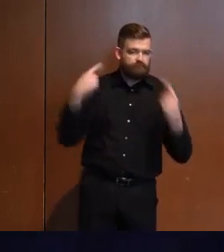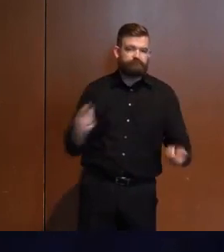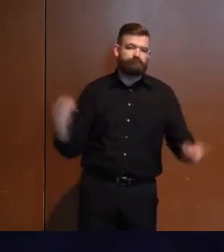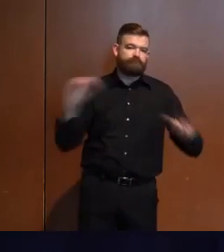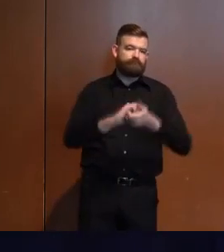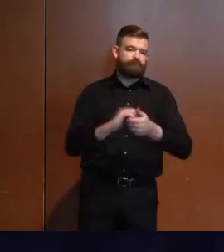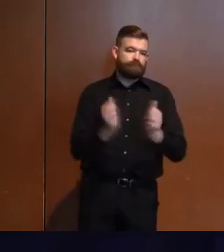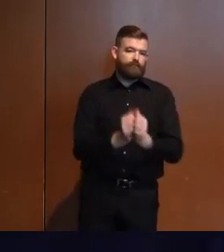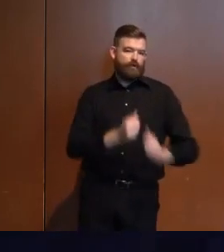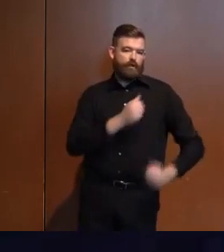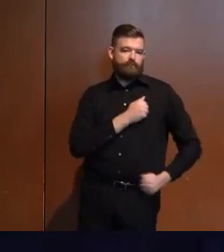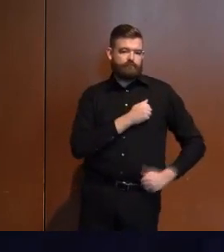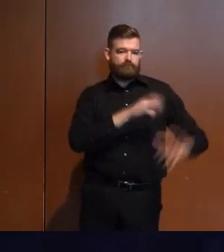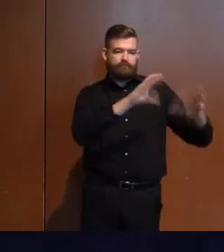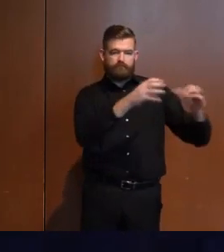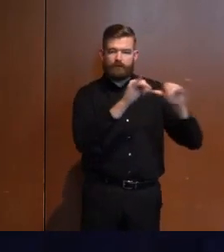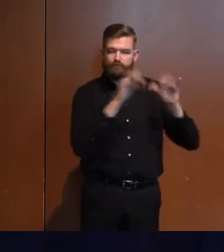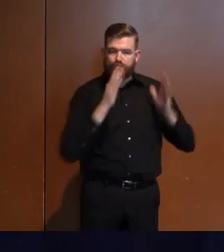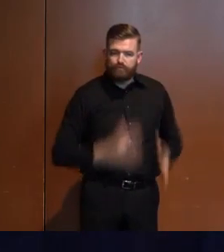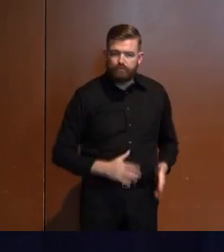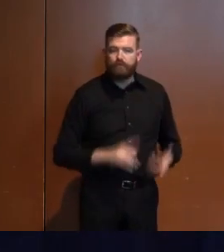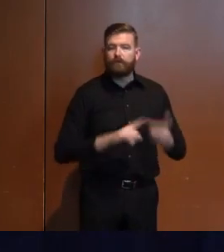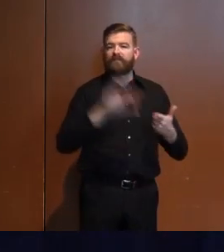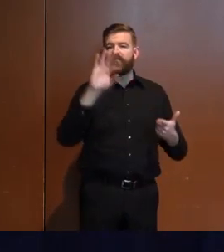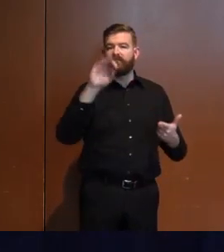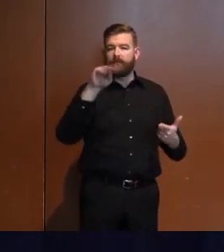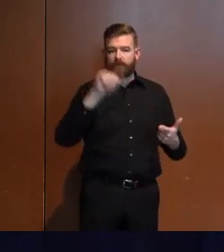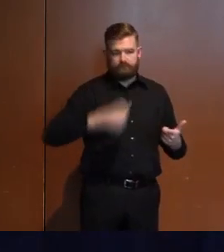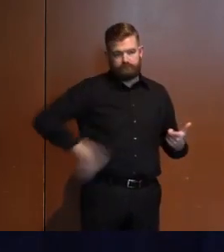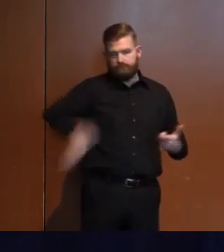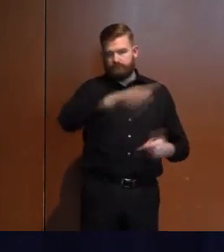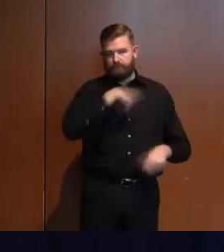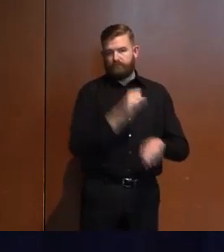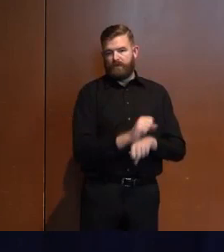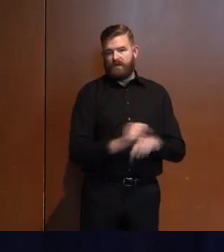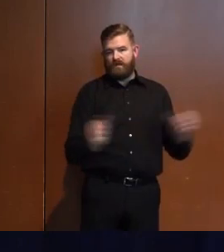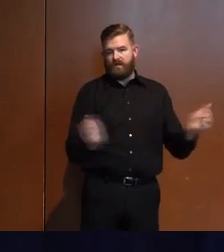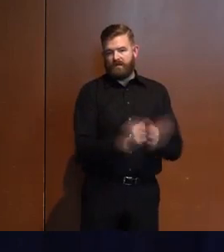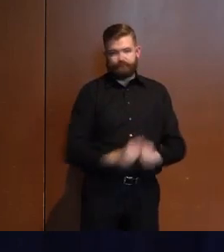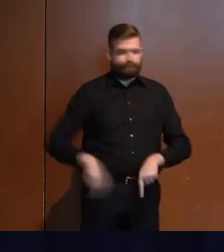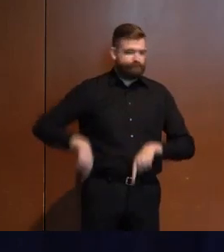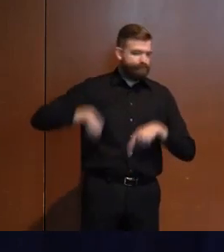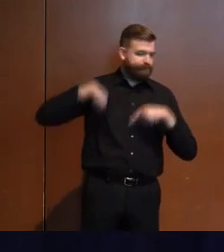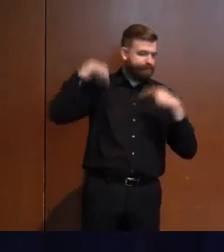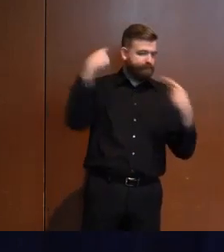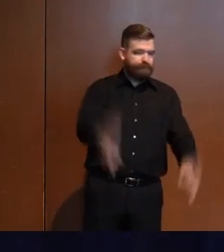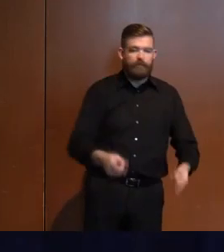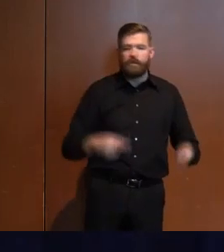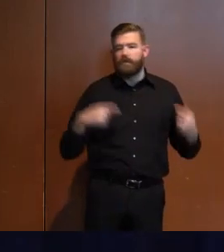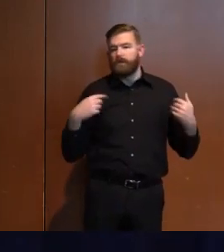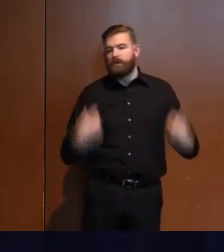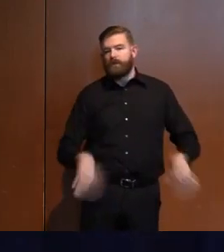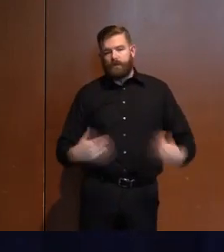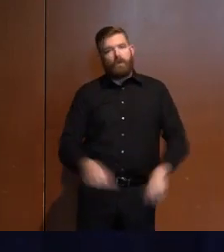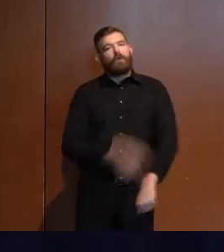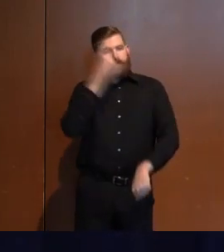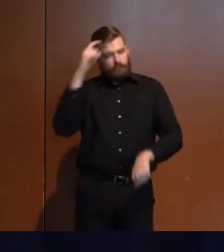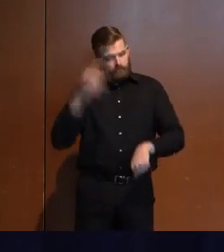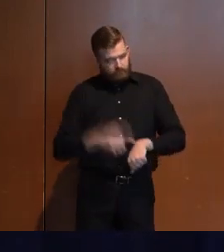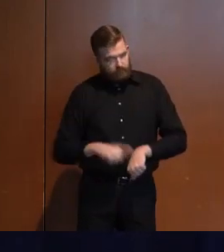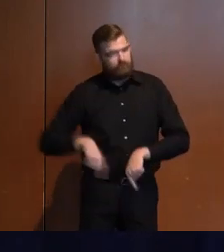FEMA, you can't say Army Corps of Engineers without FEMA. They are a tandem 1-2 partner punch for the state